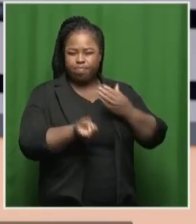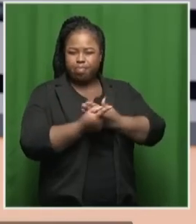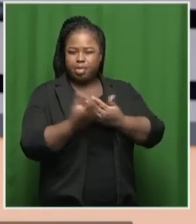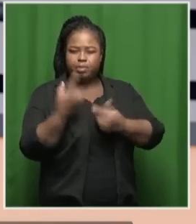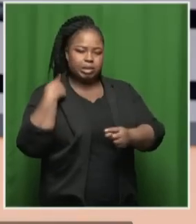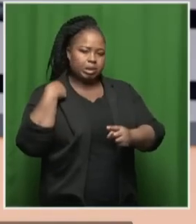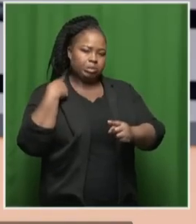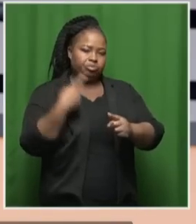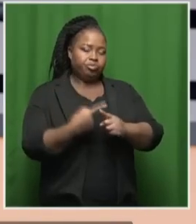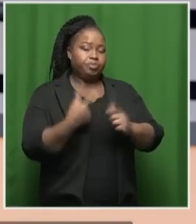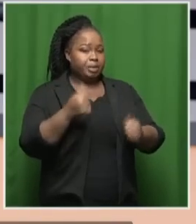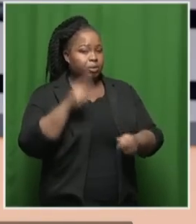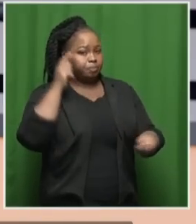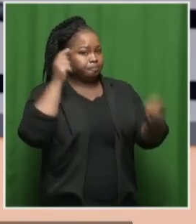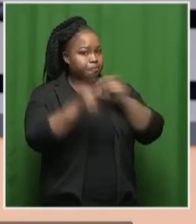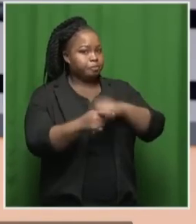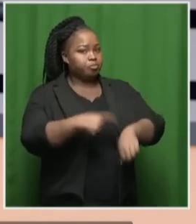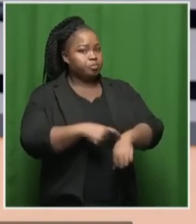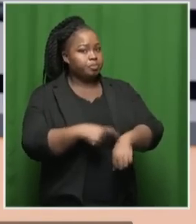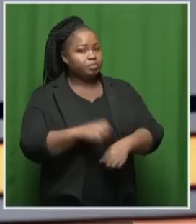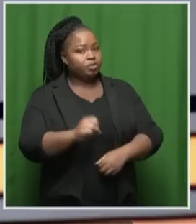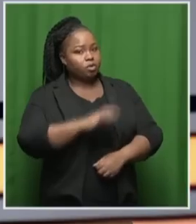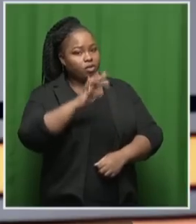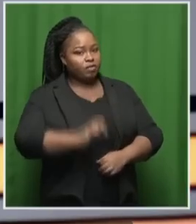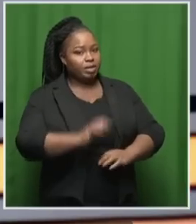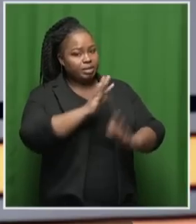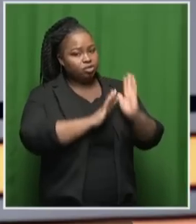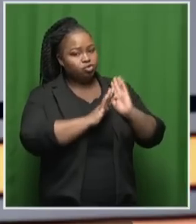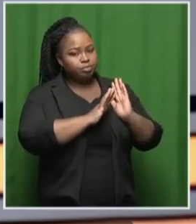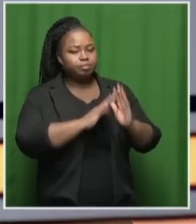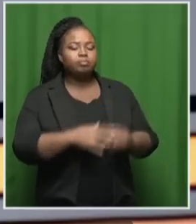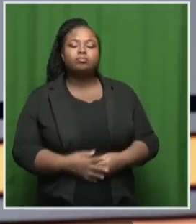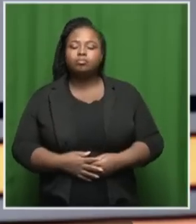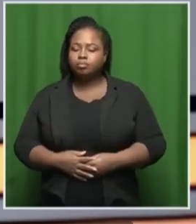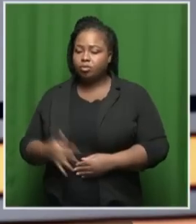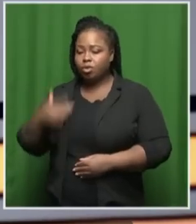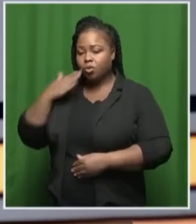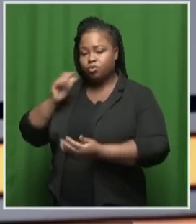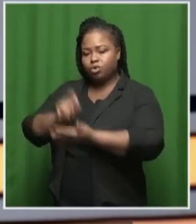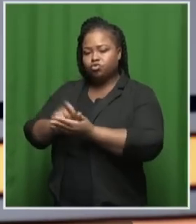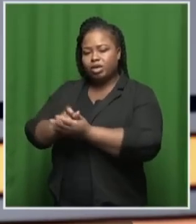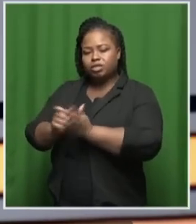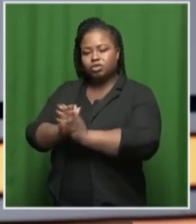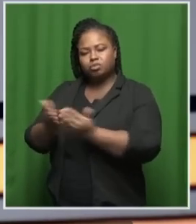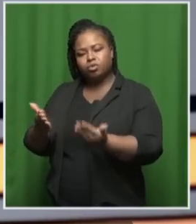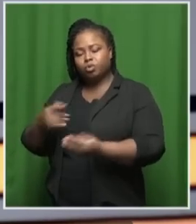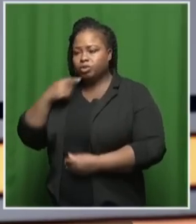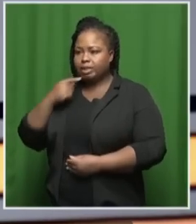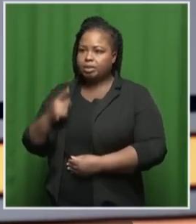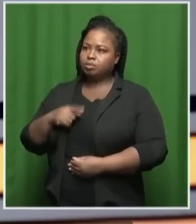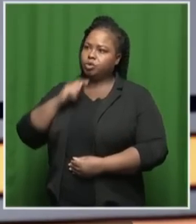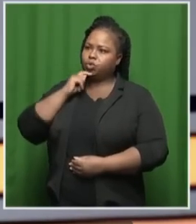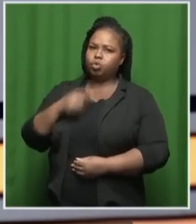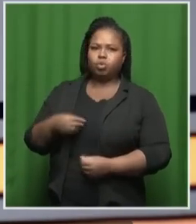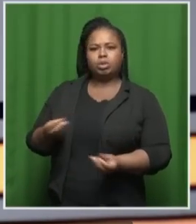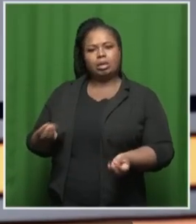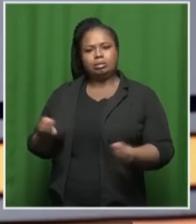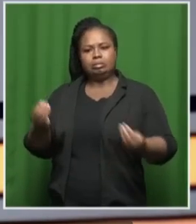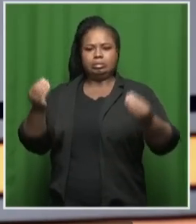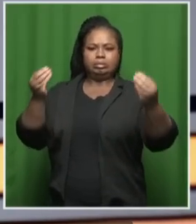a massive turning point in South Africa's history? So we had to reflect on that when we were writing this. Is it hyperbole? Is it this exaggeration